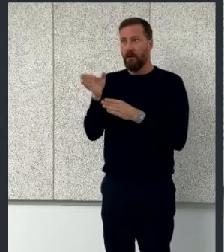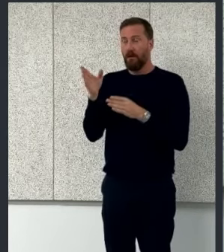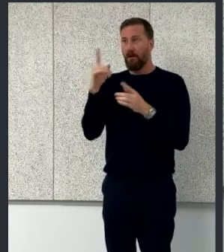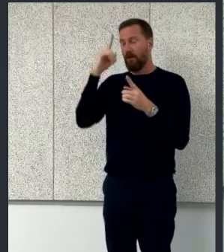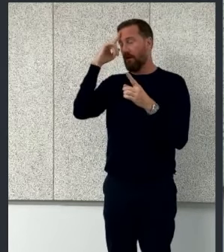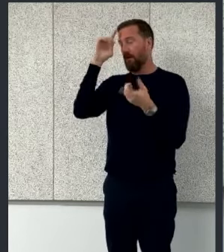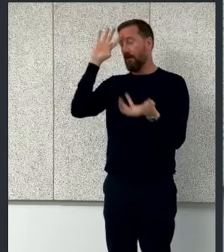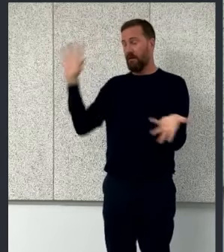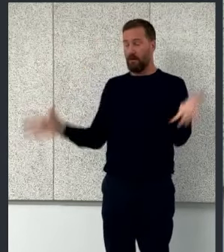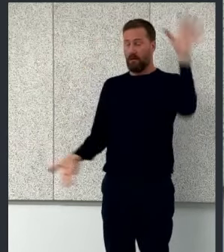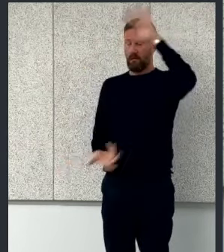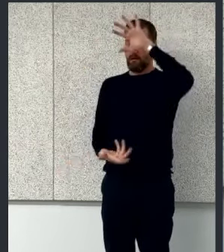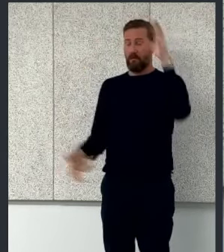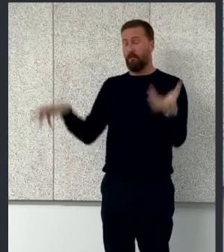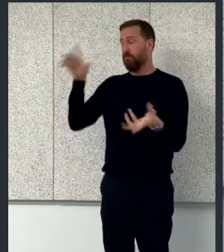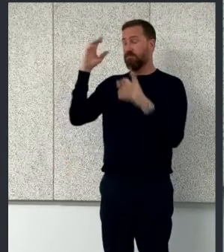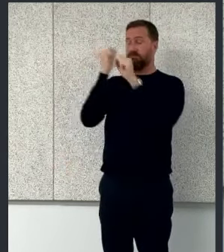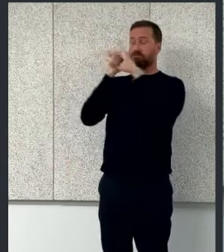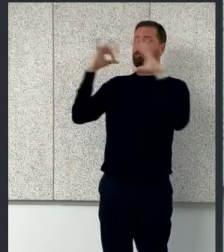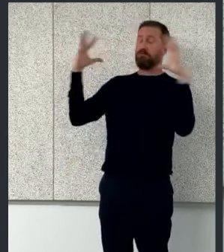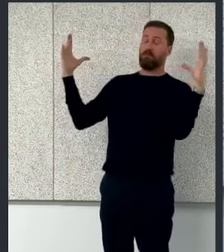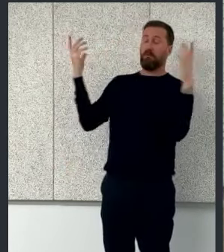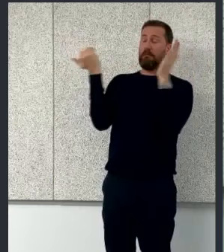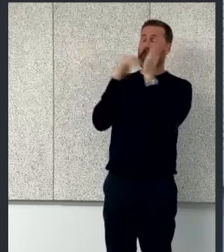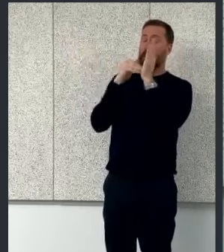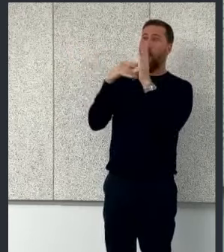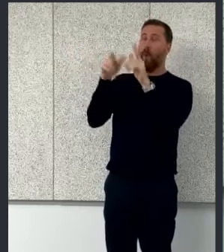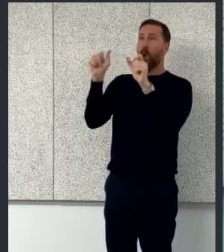it contracting, scaling back, right? Like